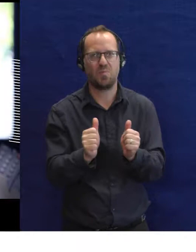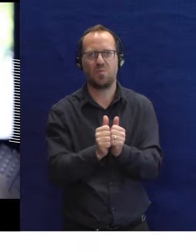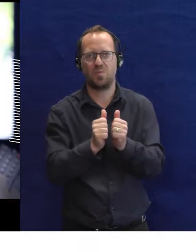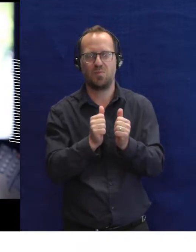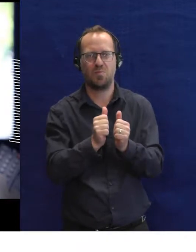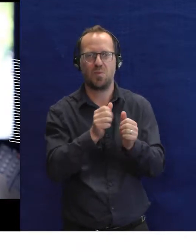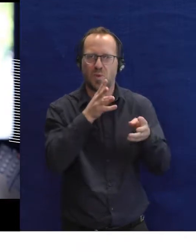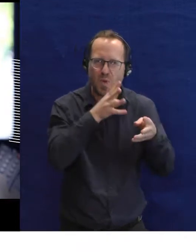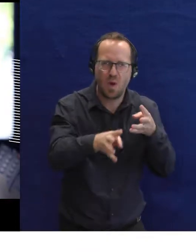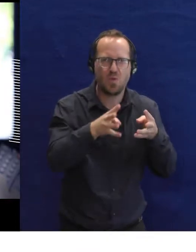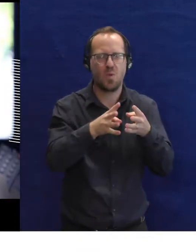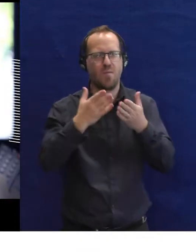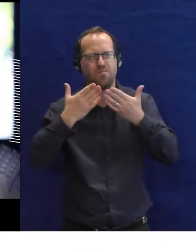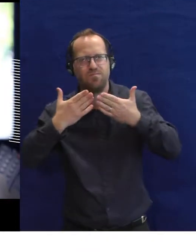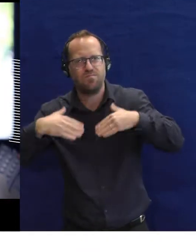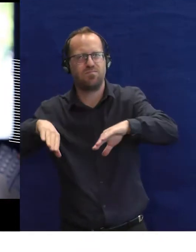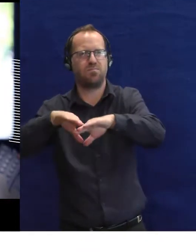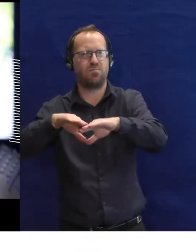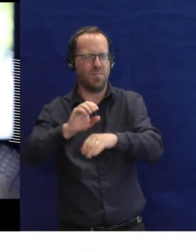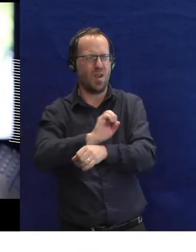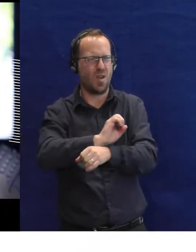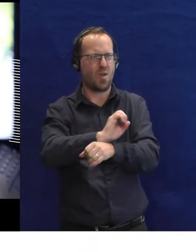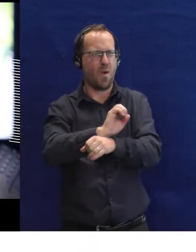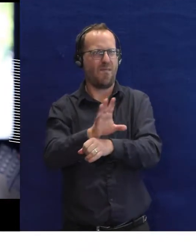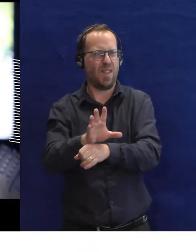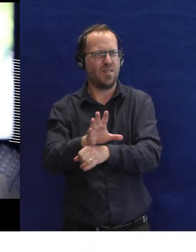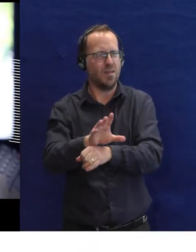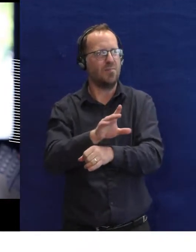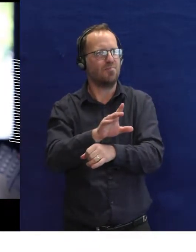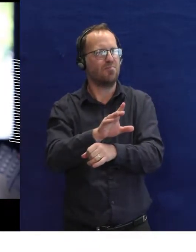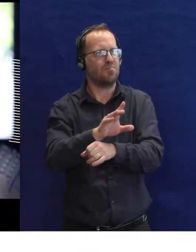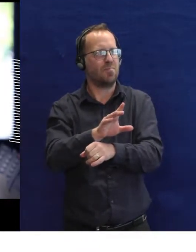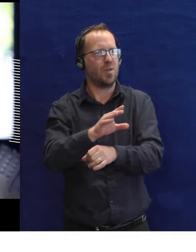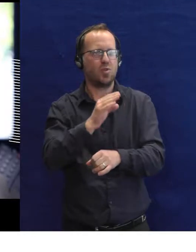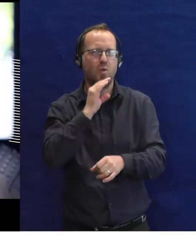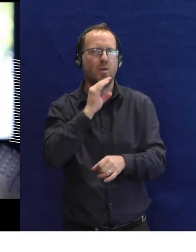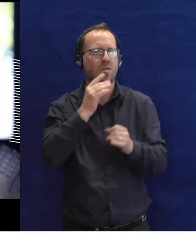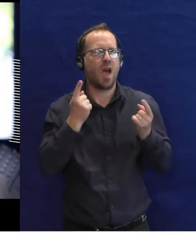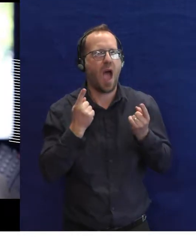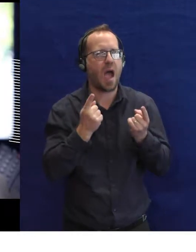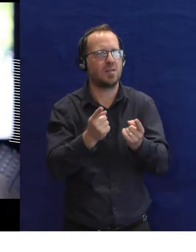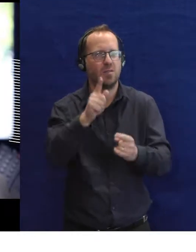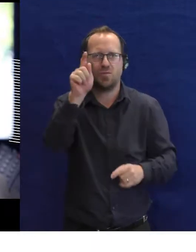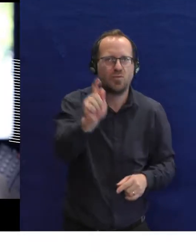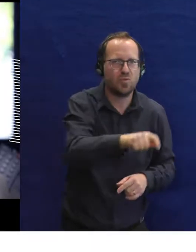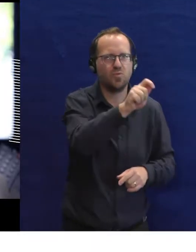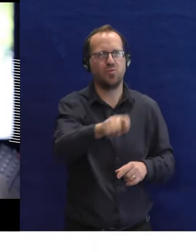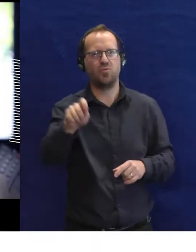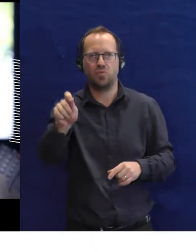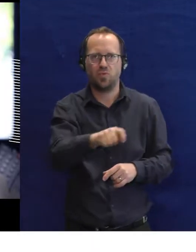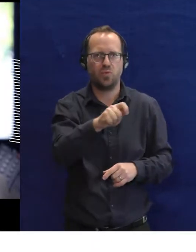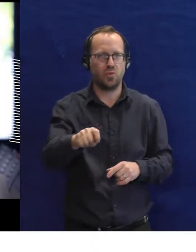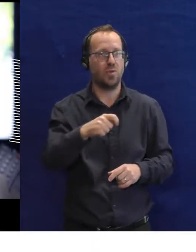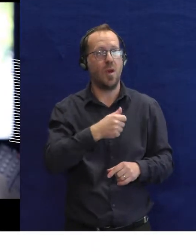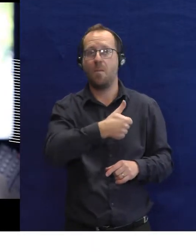Very glad that this is one of the first in-present events since 2 years where I can participate. And more